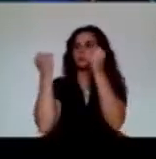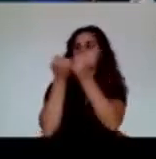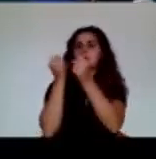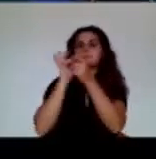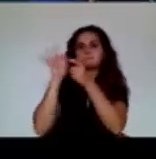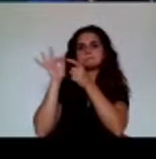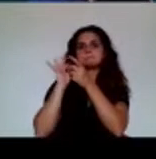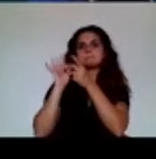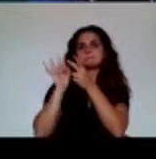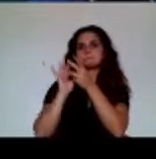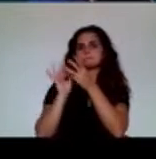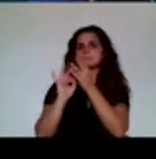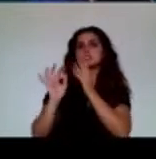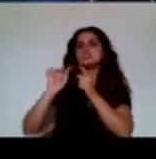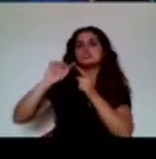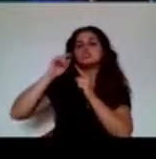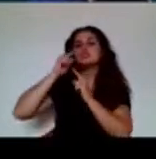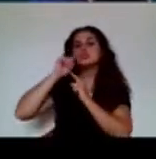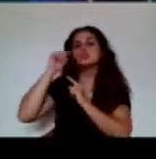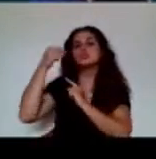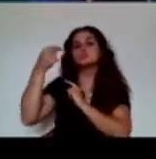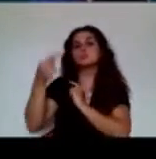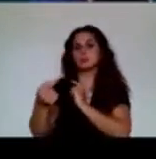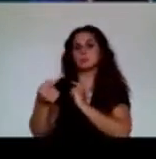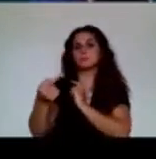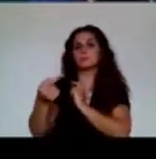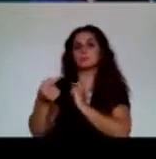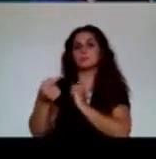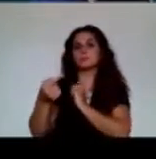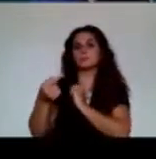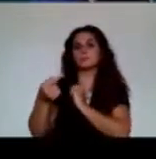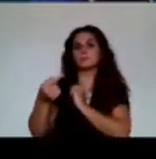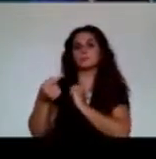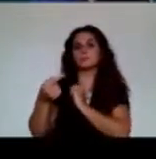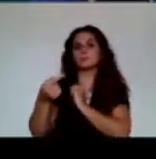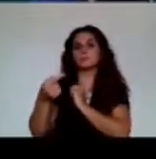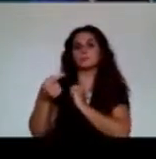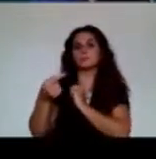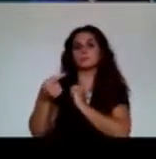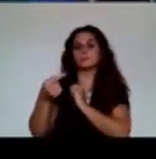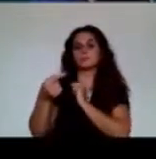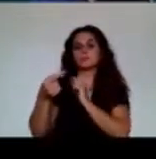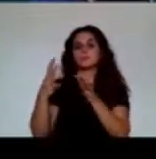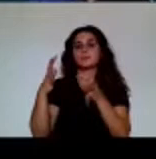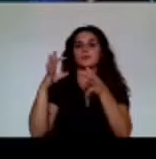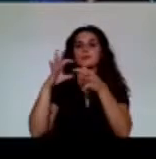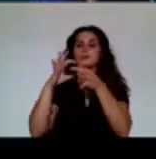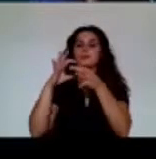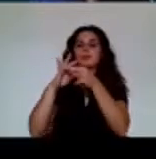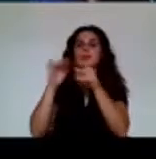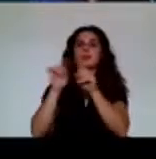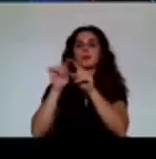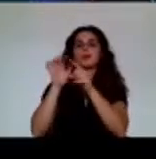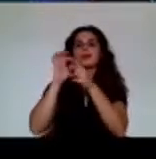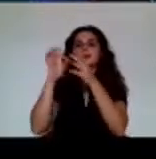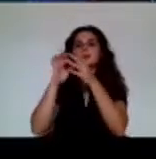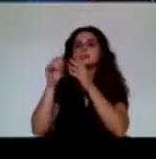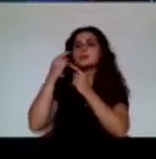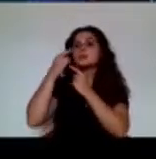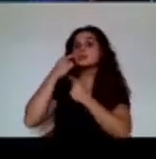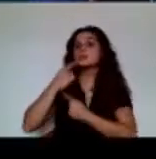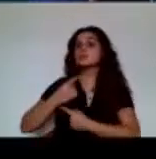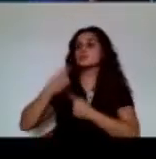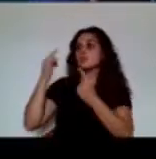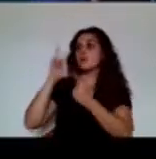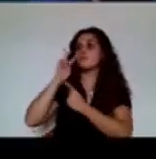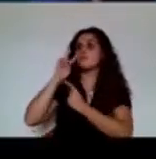categories, especially those that are particularly salient and visible in their surroundings